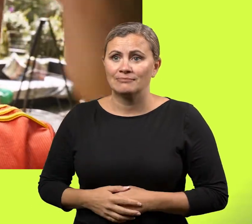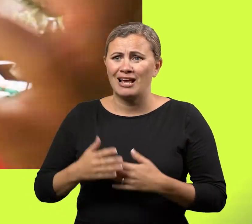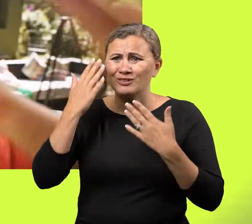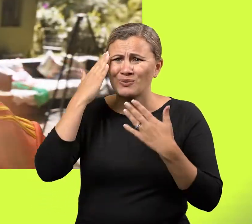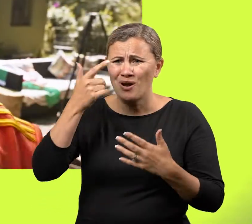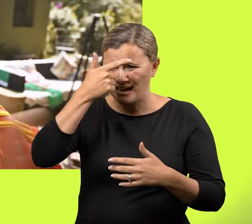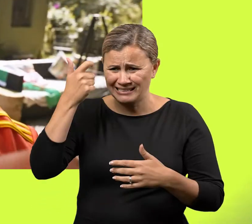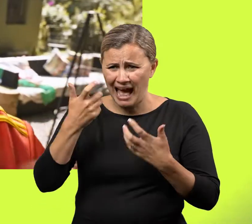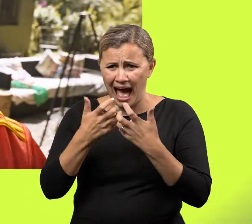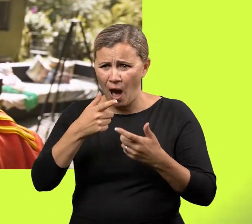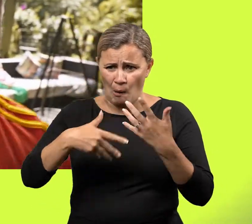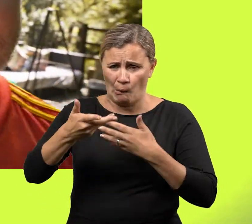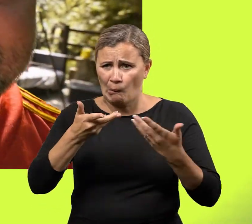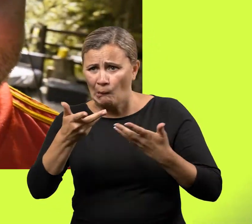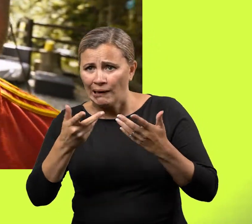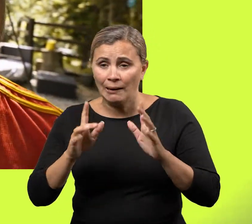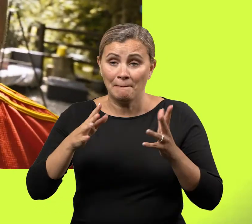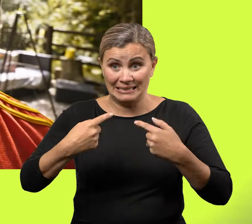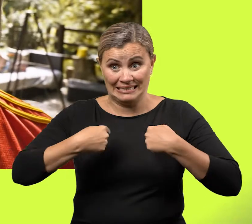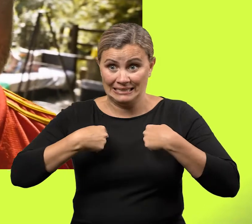I don't really understand how any of this works, but,